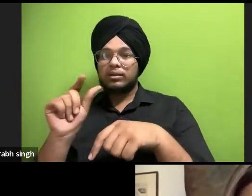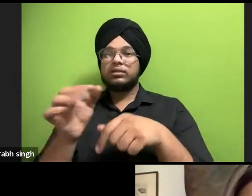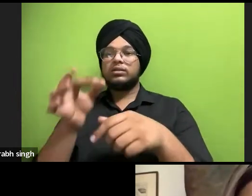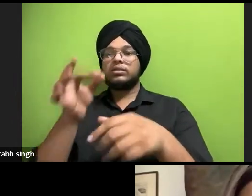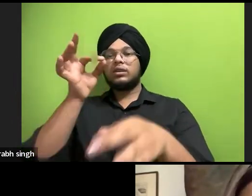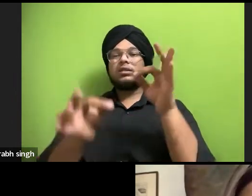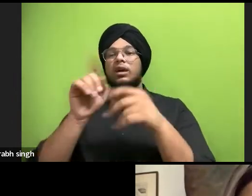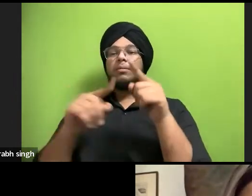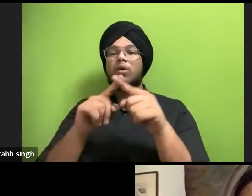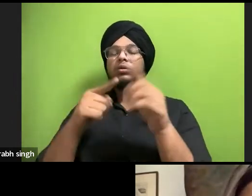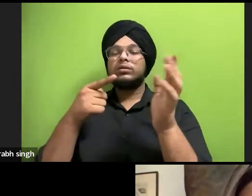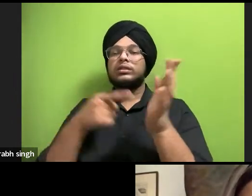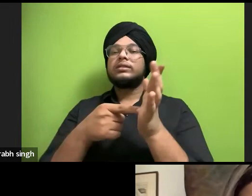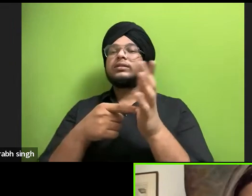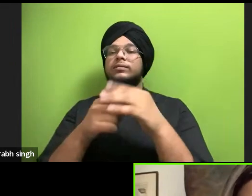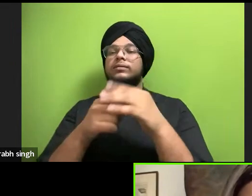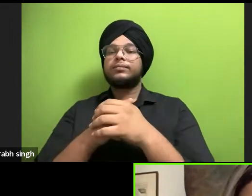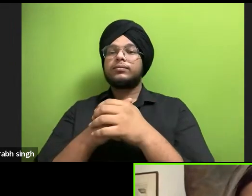them simultaneously?